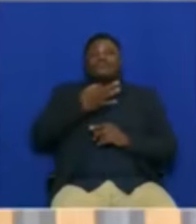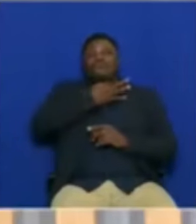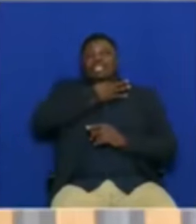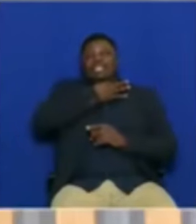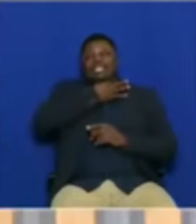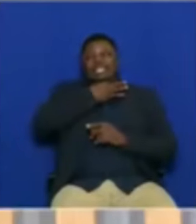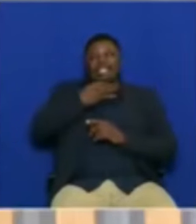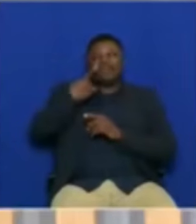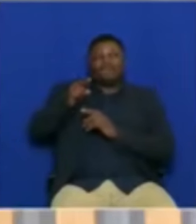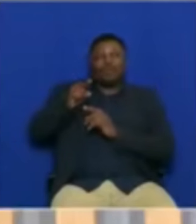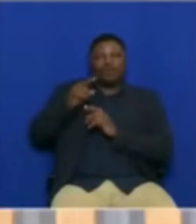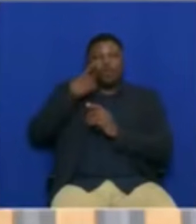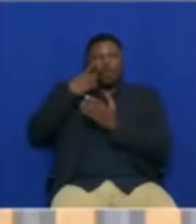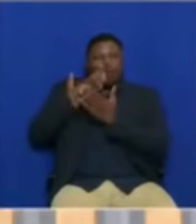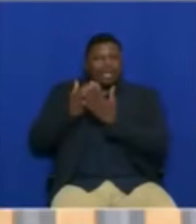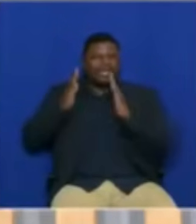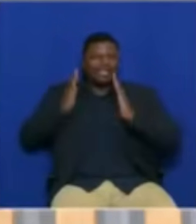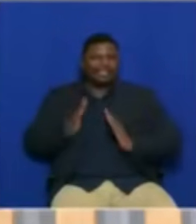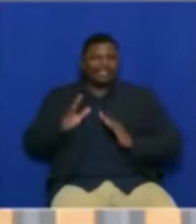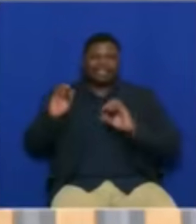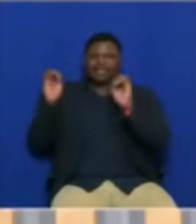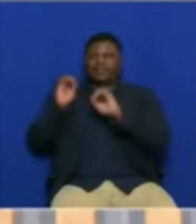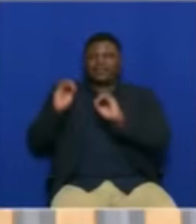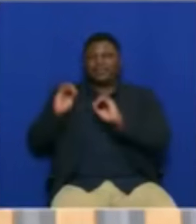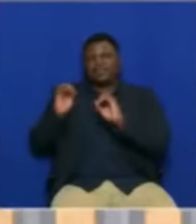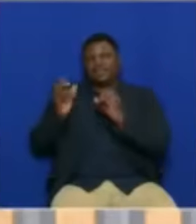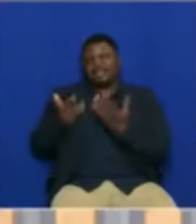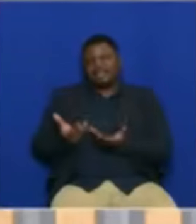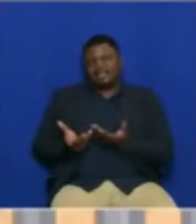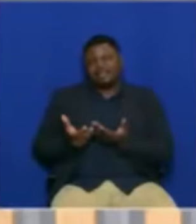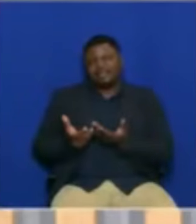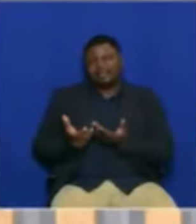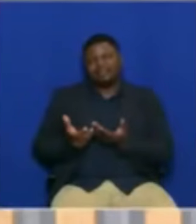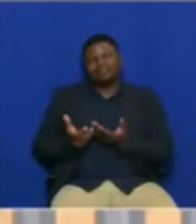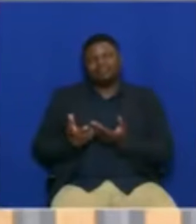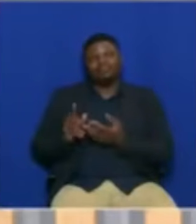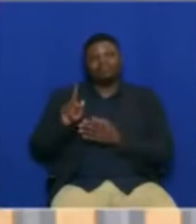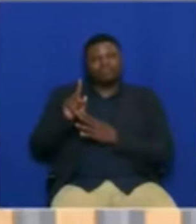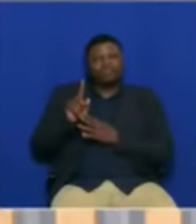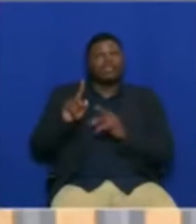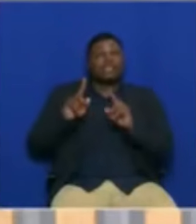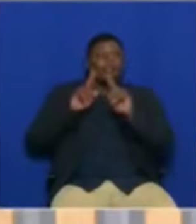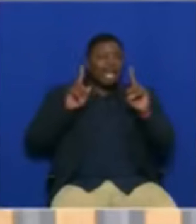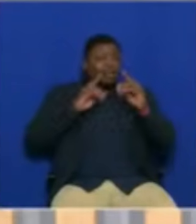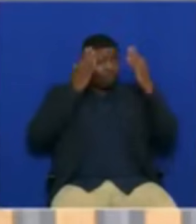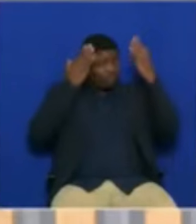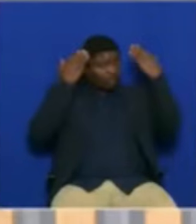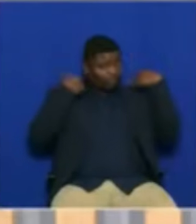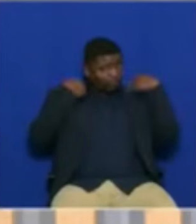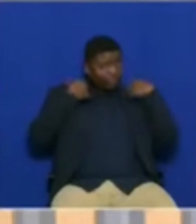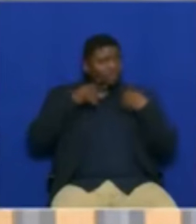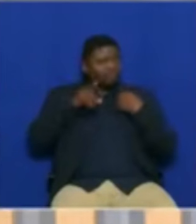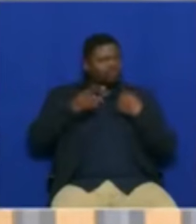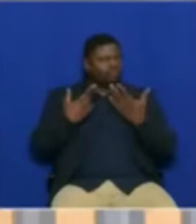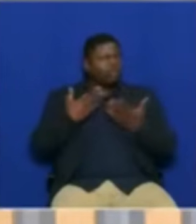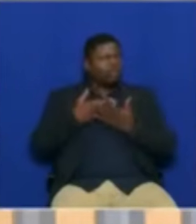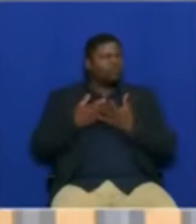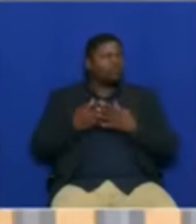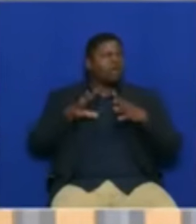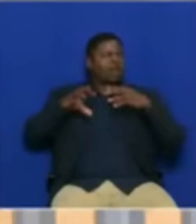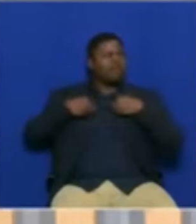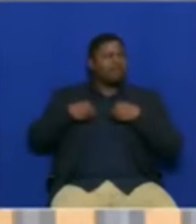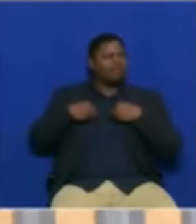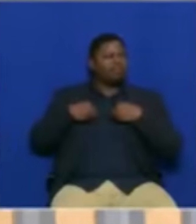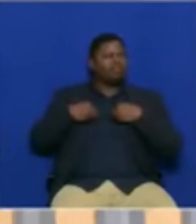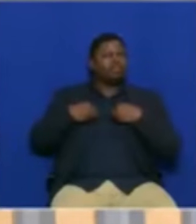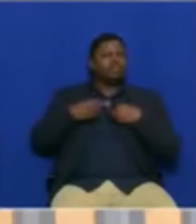So I don't need this condition, which the magistrate is very keen to give Meromutu without it being asked for, at least not in